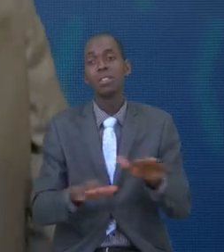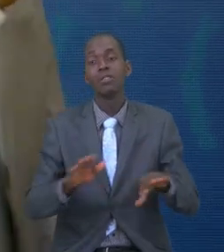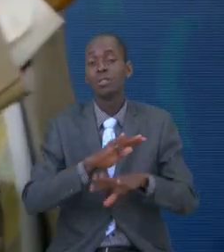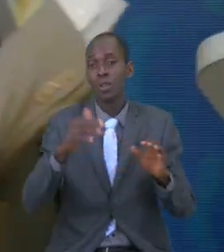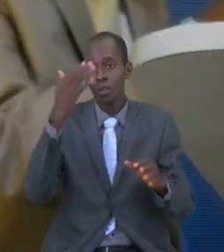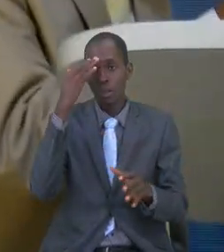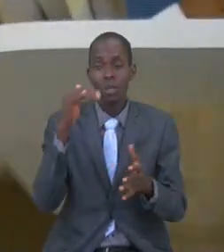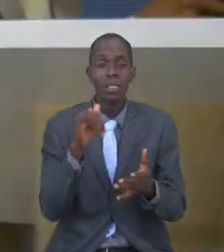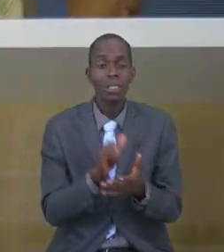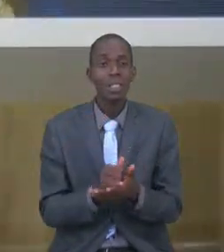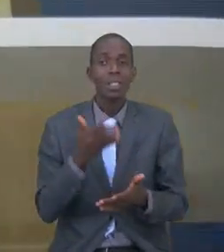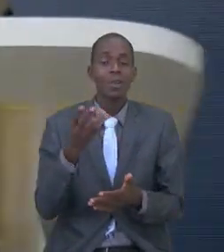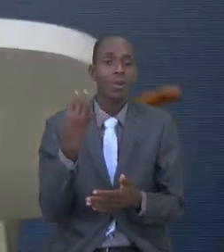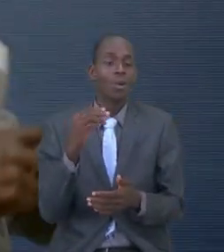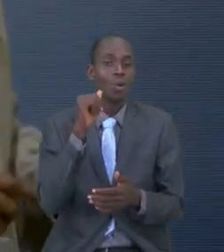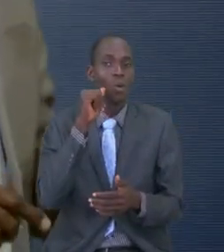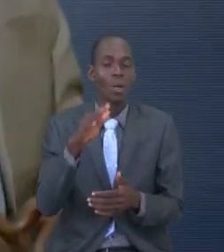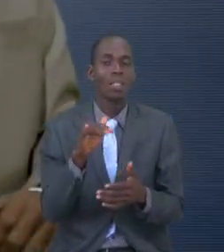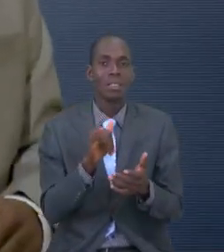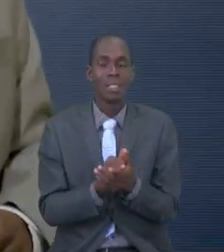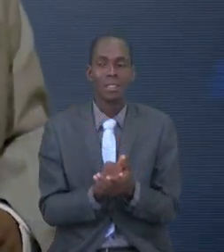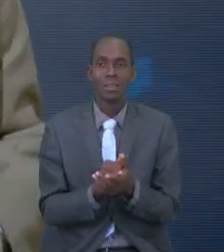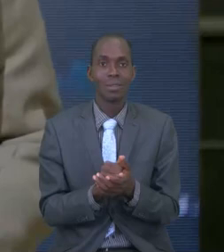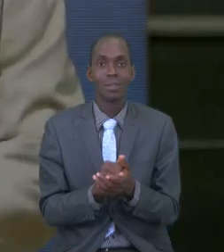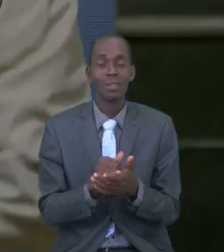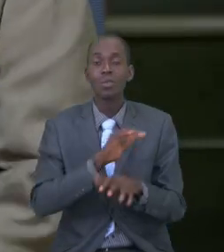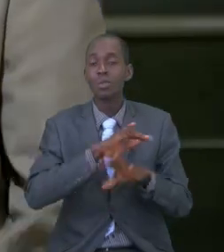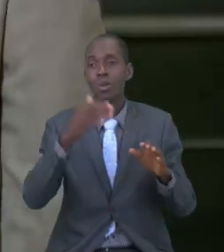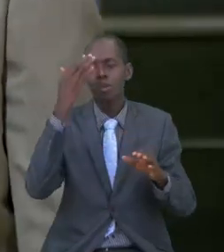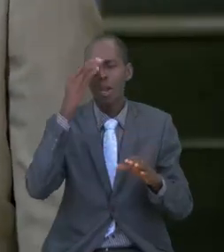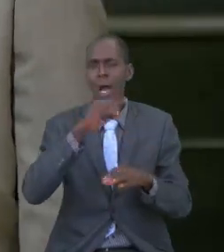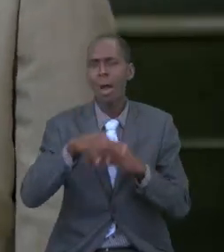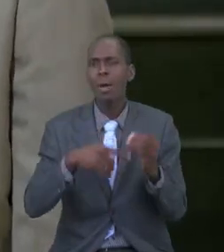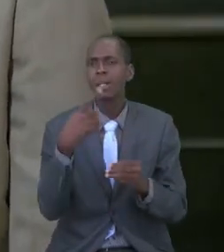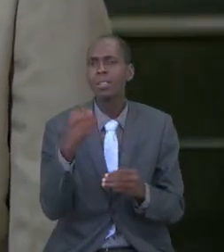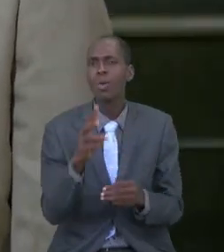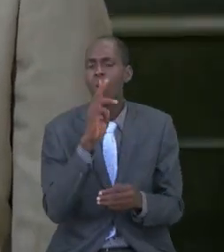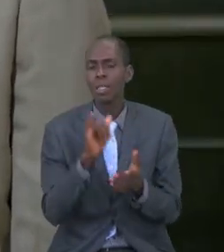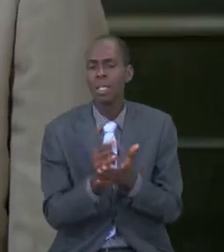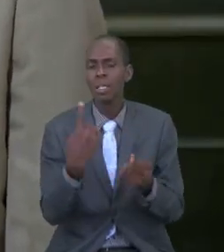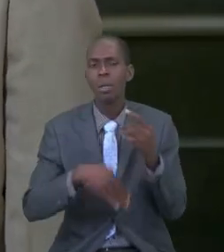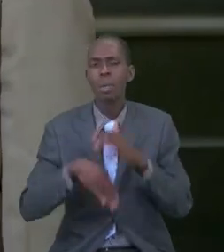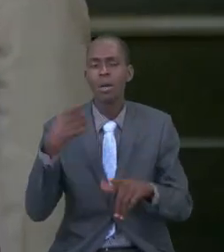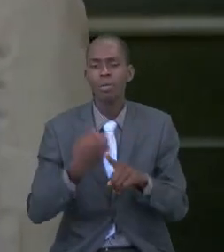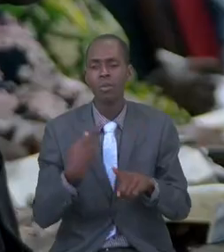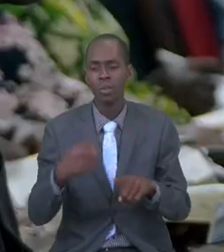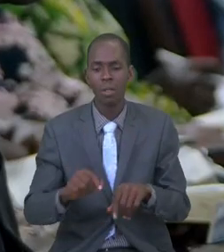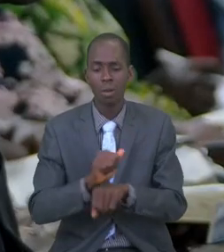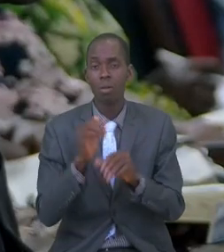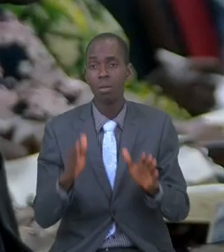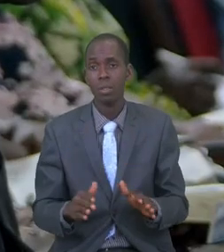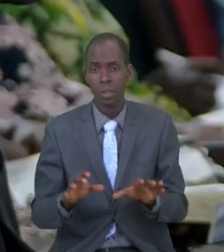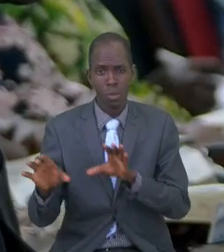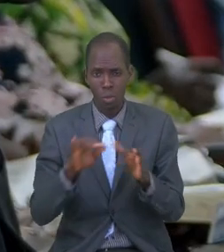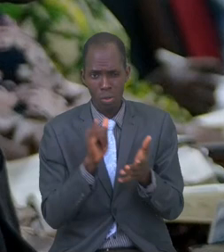came to the life of Ahab. Did she know about water coming out of the rock? Did she know